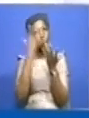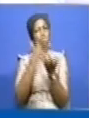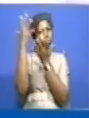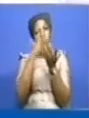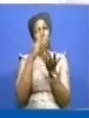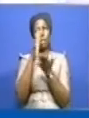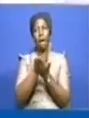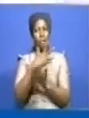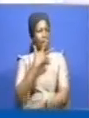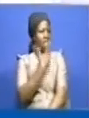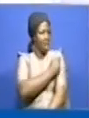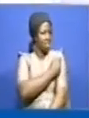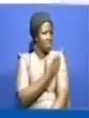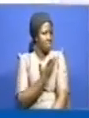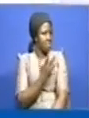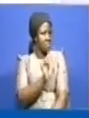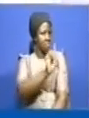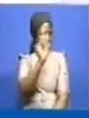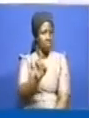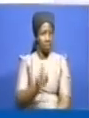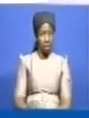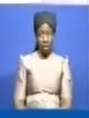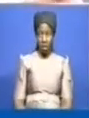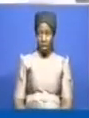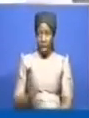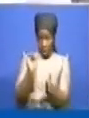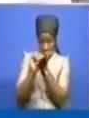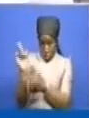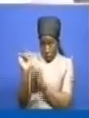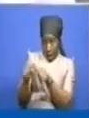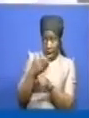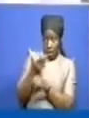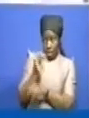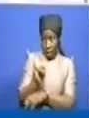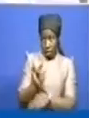vaccines. Again, that's you can answer that. Me, I can't.